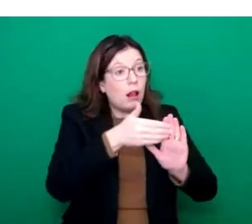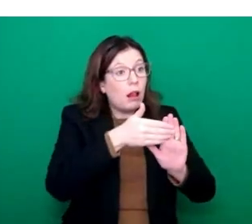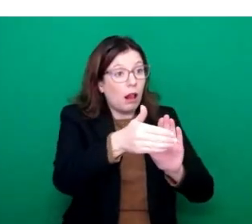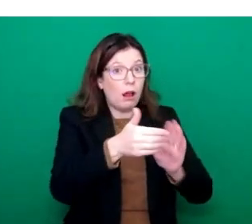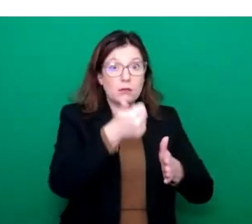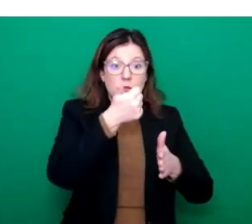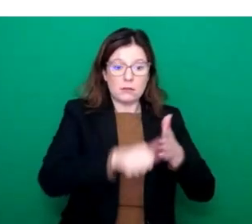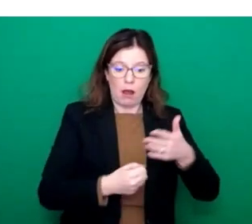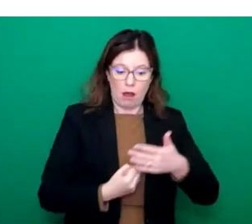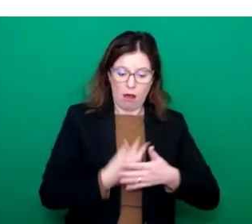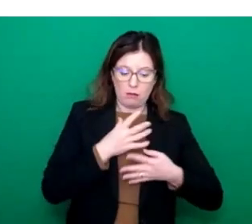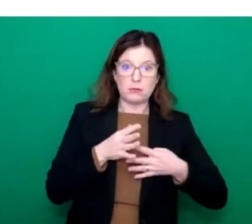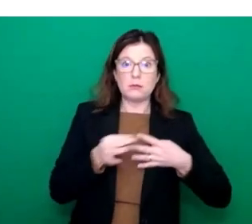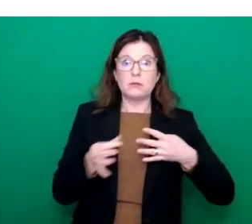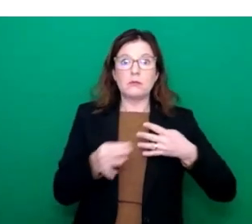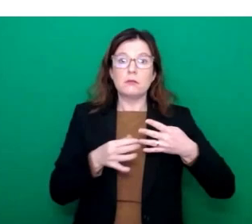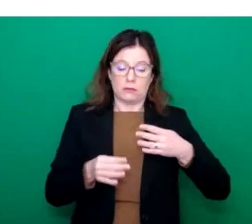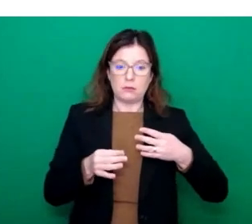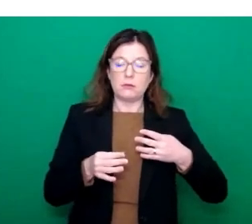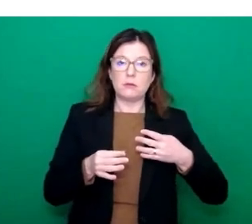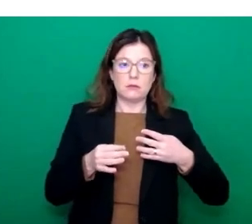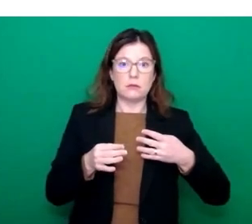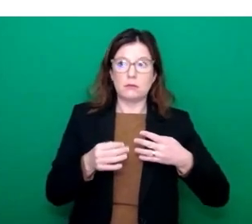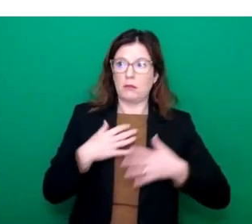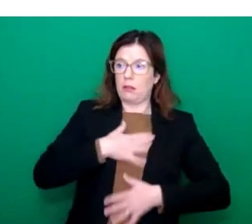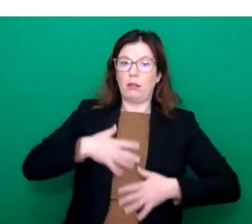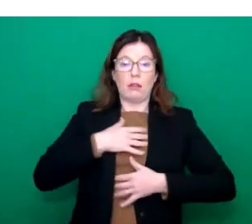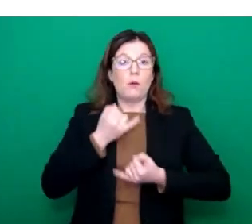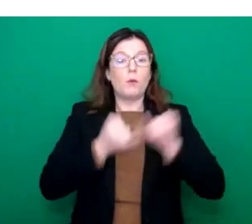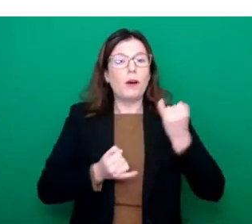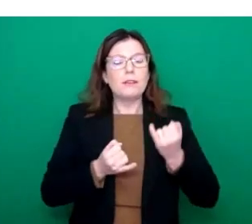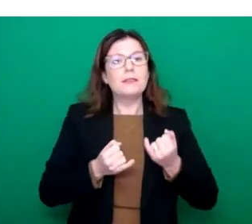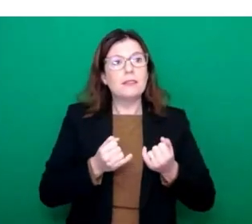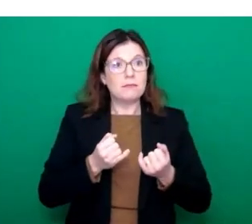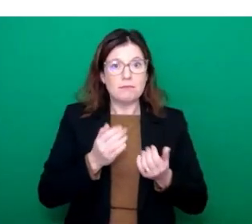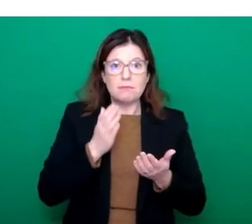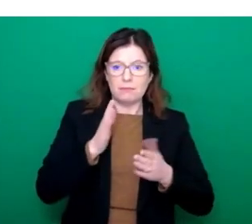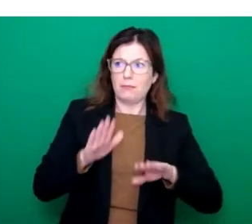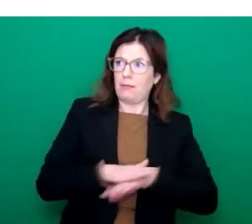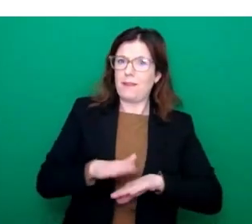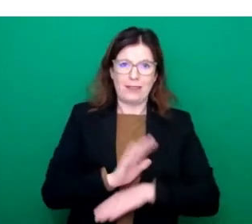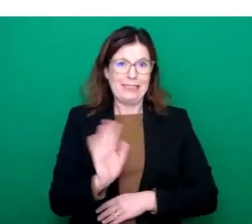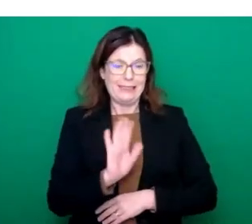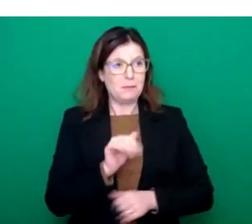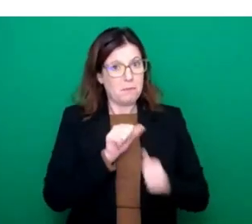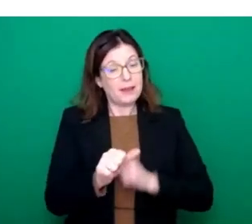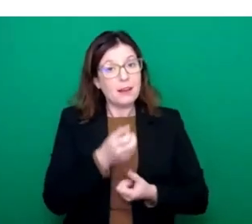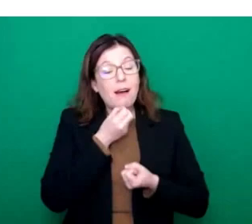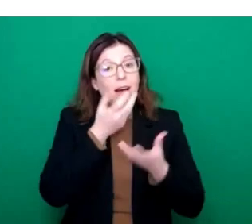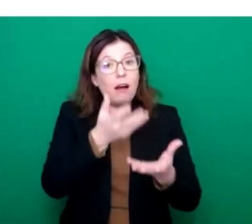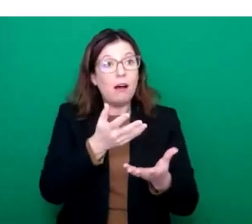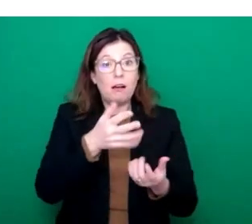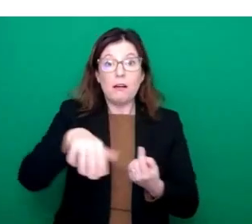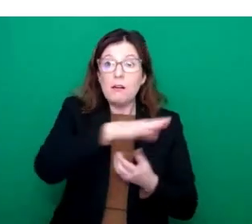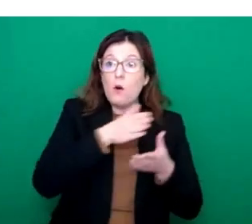problems and distress. So speak to if you can the people on the ward, if you know which ward you're going to. Certainly speak to the